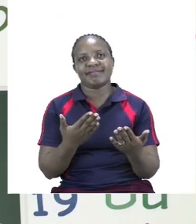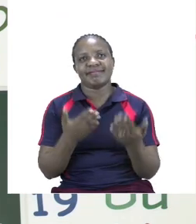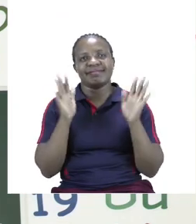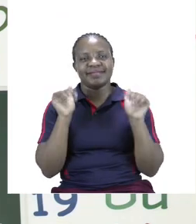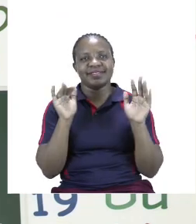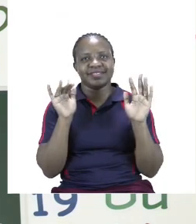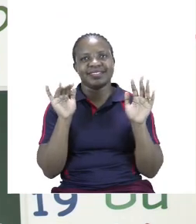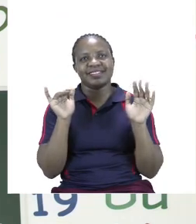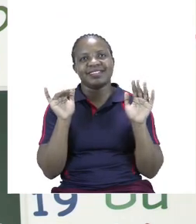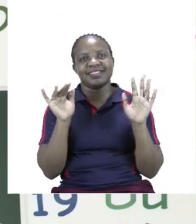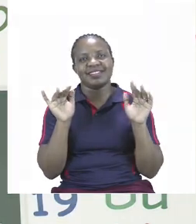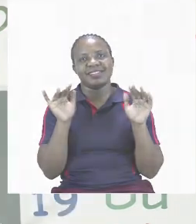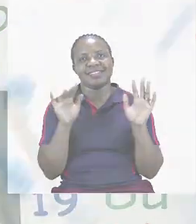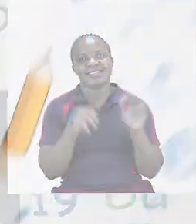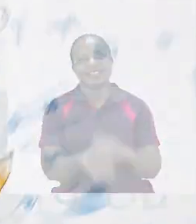goodbye.